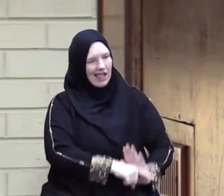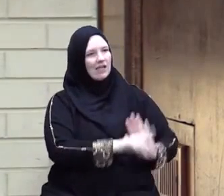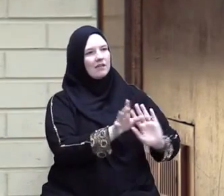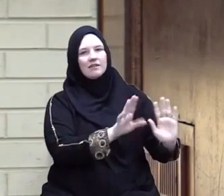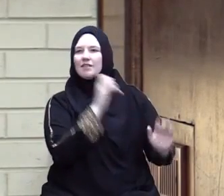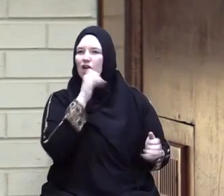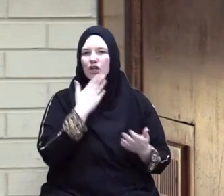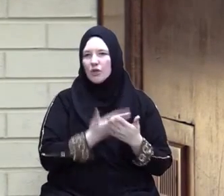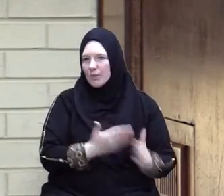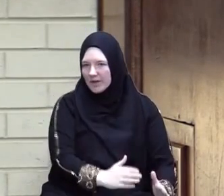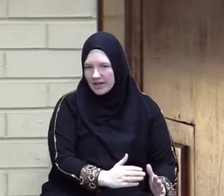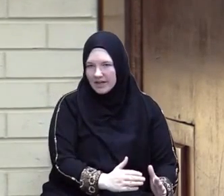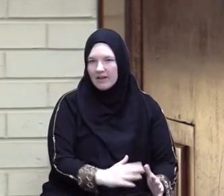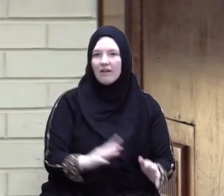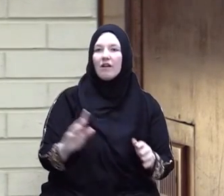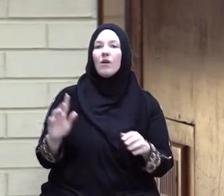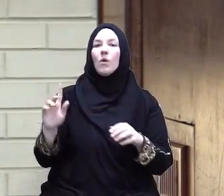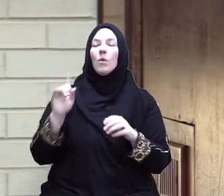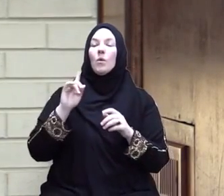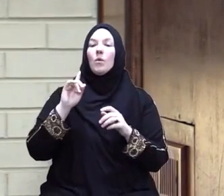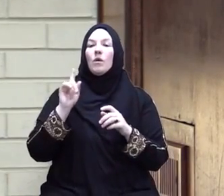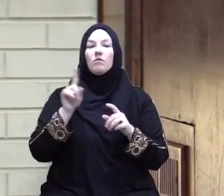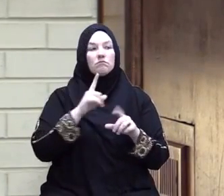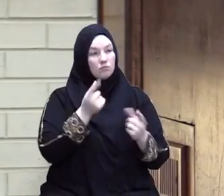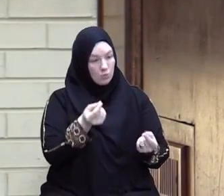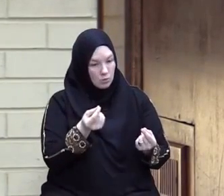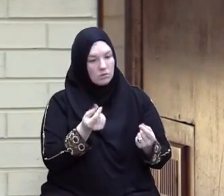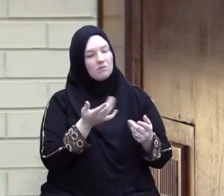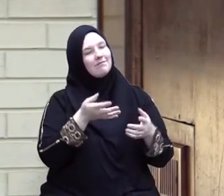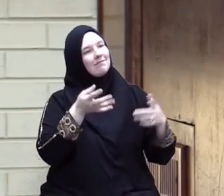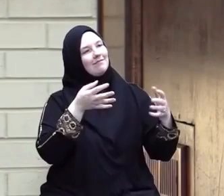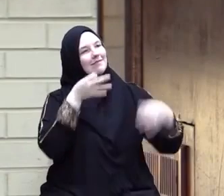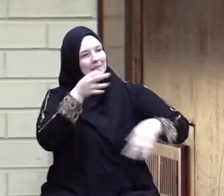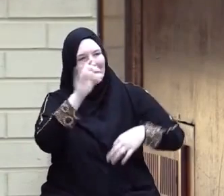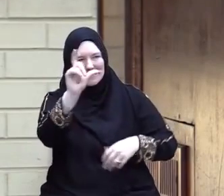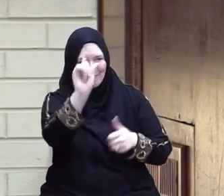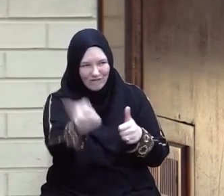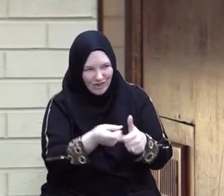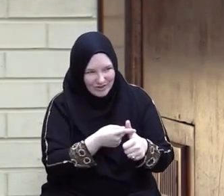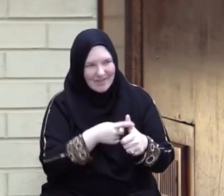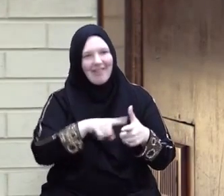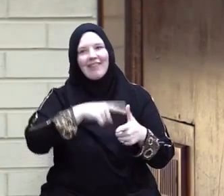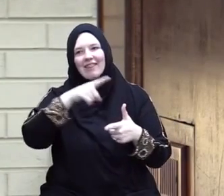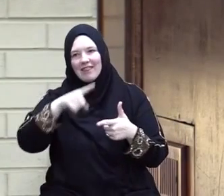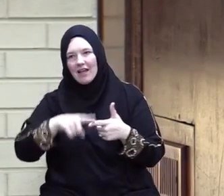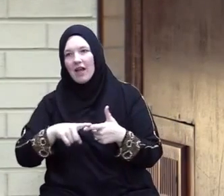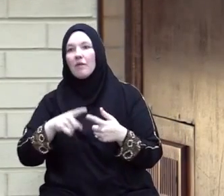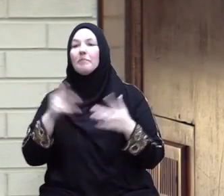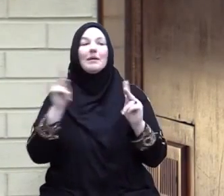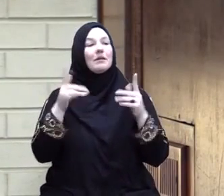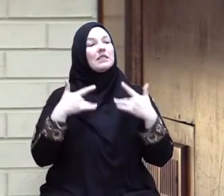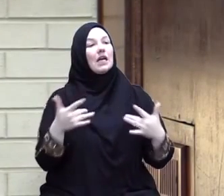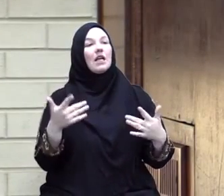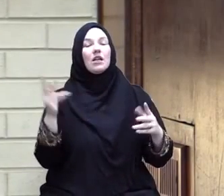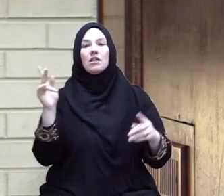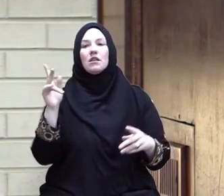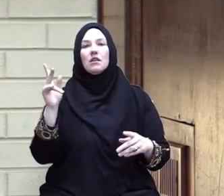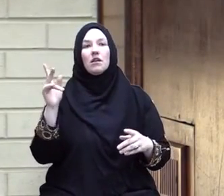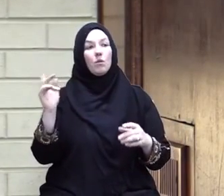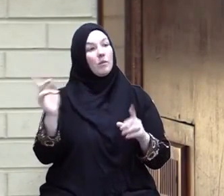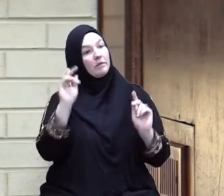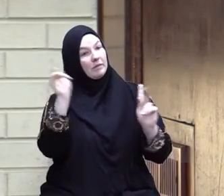sister comes here who is not a Muslim, the first thing is hijab.